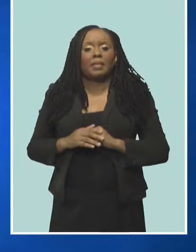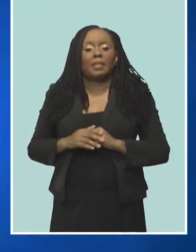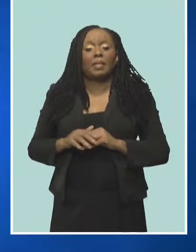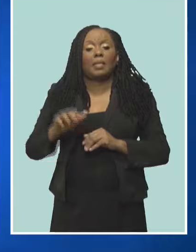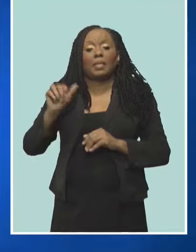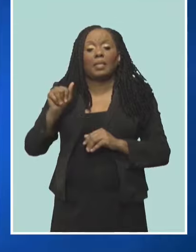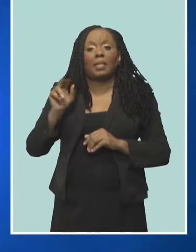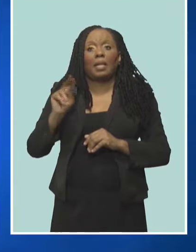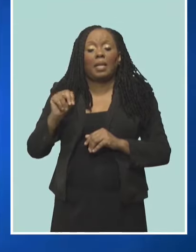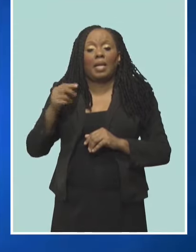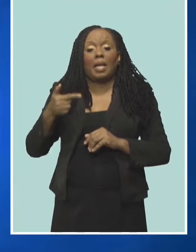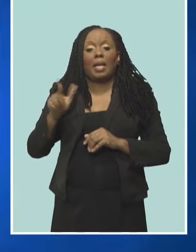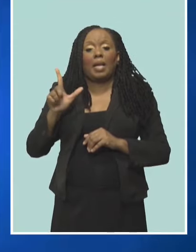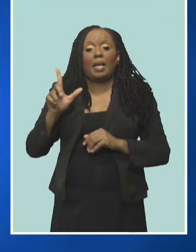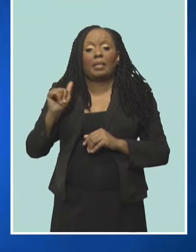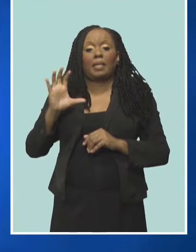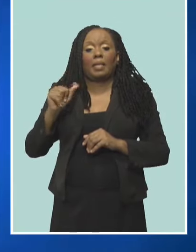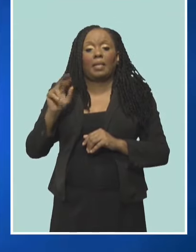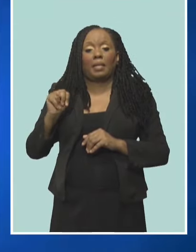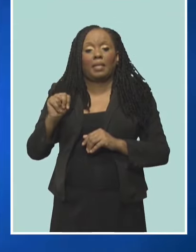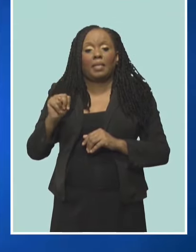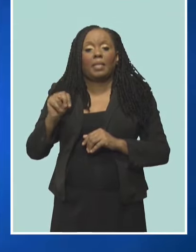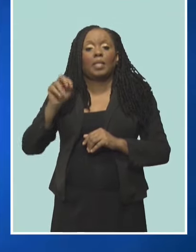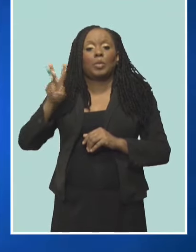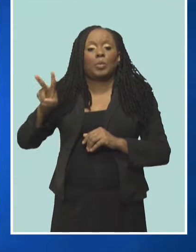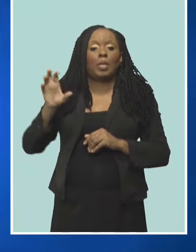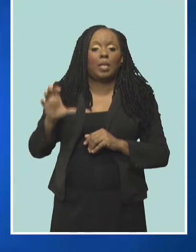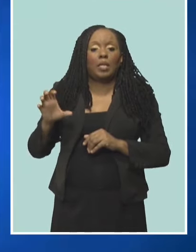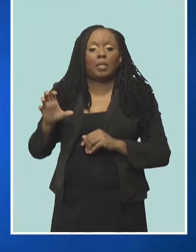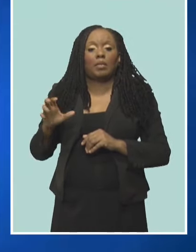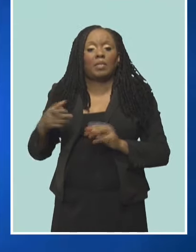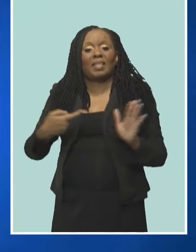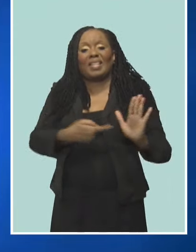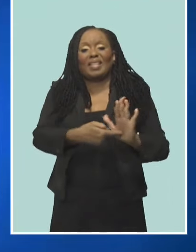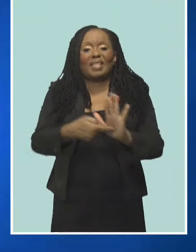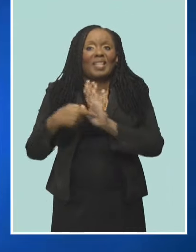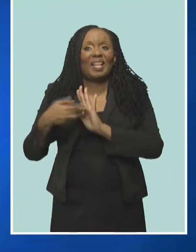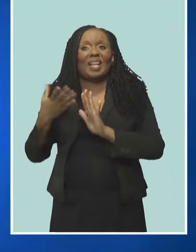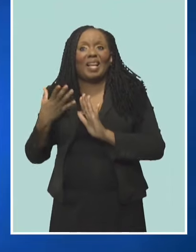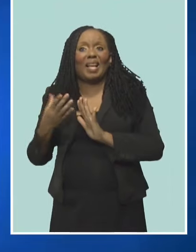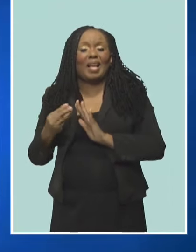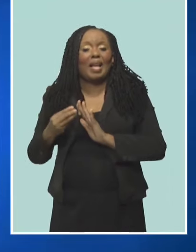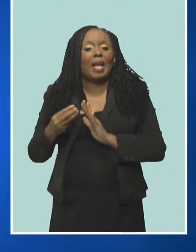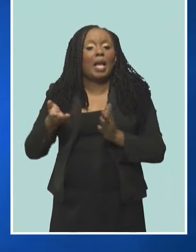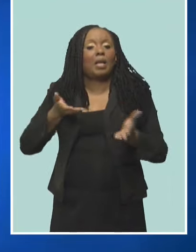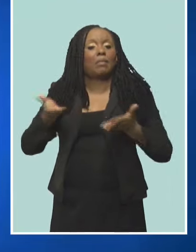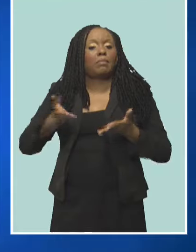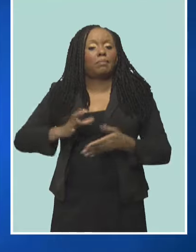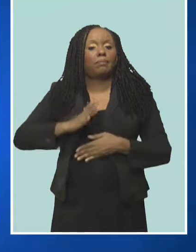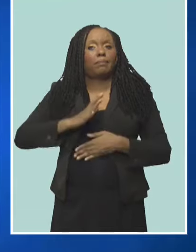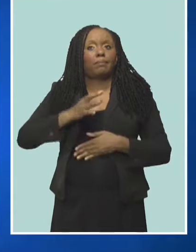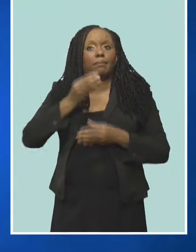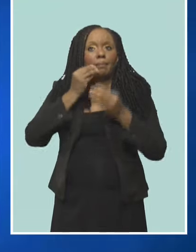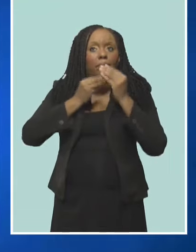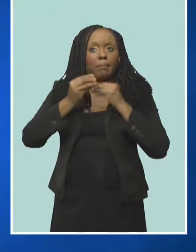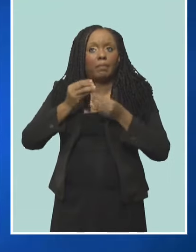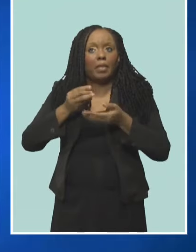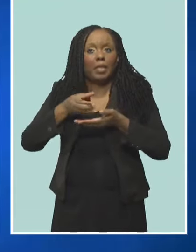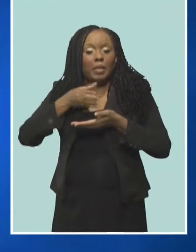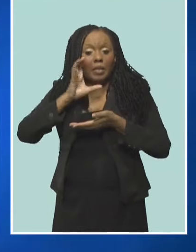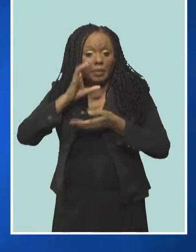Diocese's 200th Artifact exhibition and cocktail reception. He, along with President Her Excellency Dame Sandra